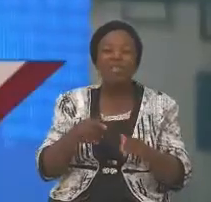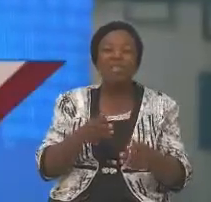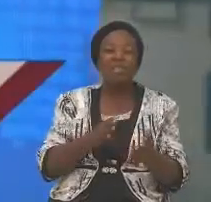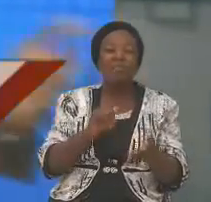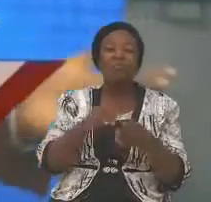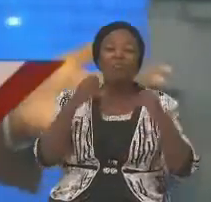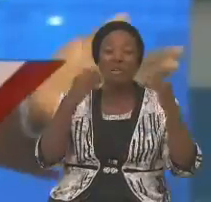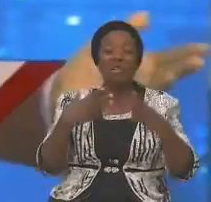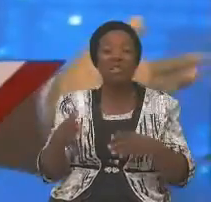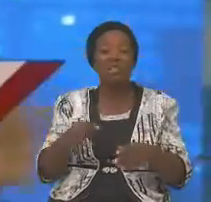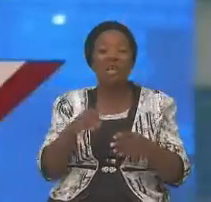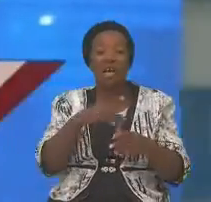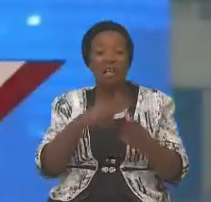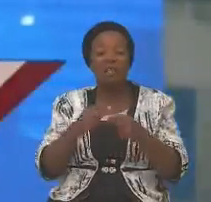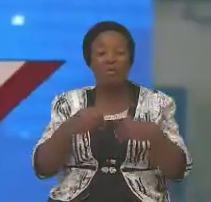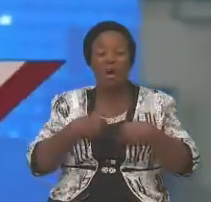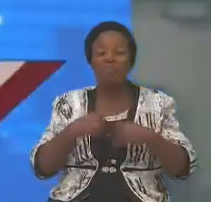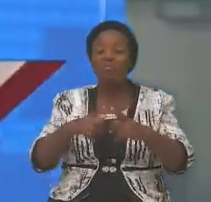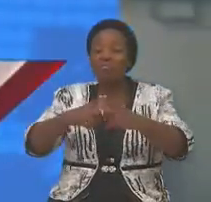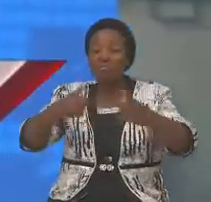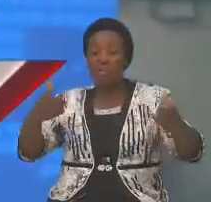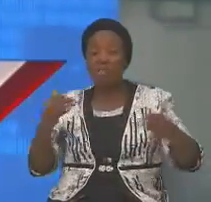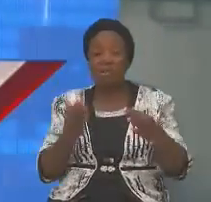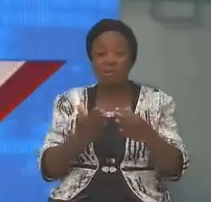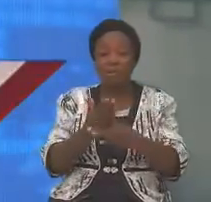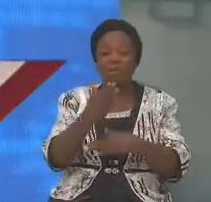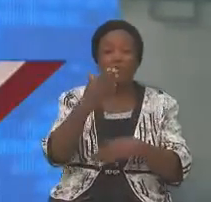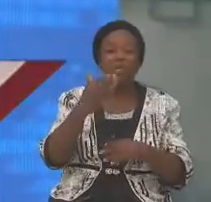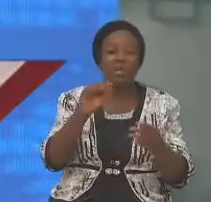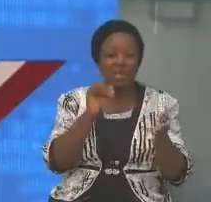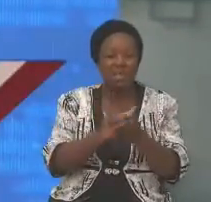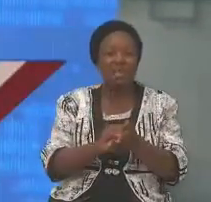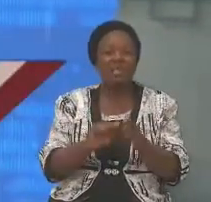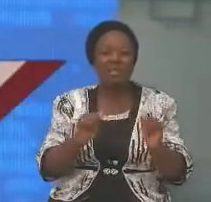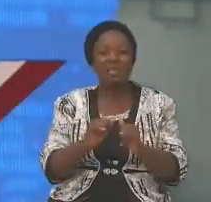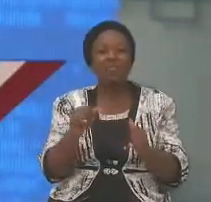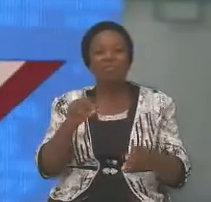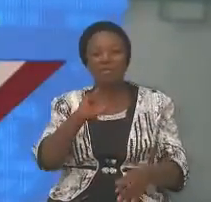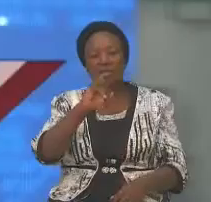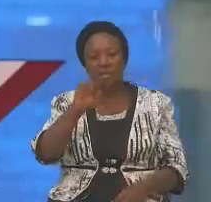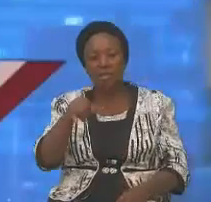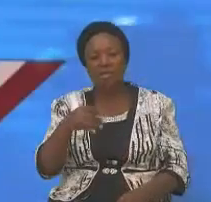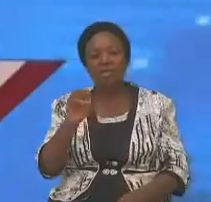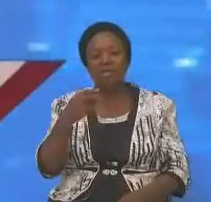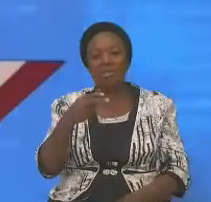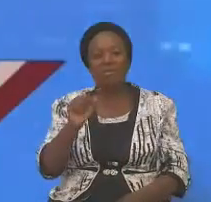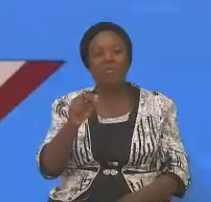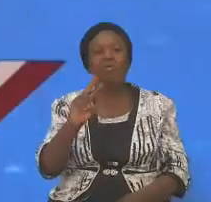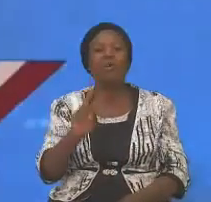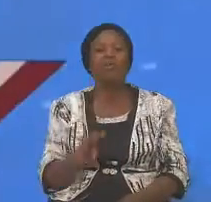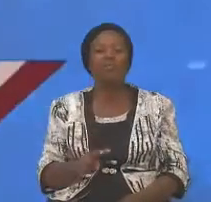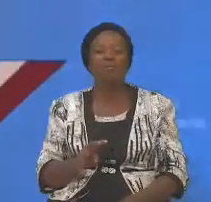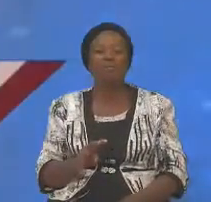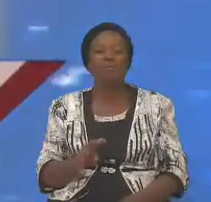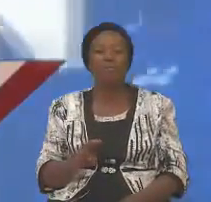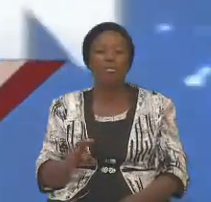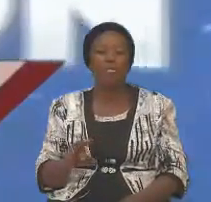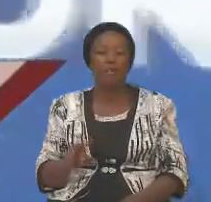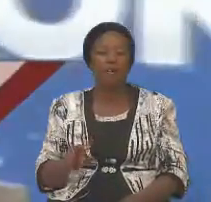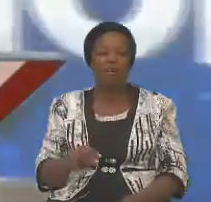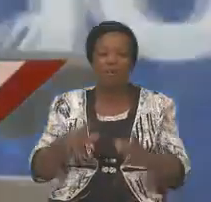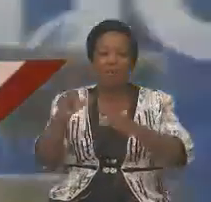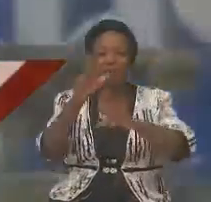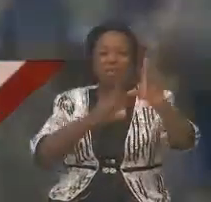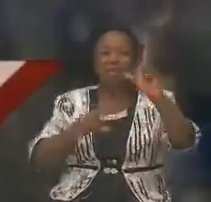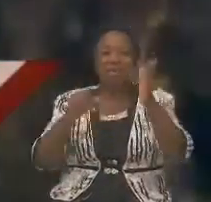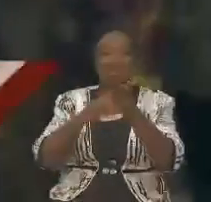The plenitude through Jehovah Raha. The Lord is my shepherd. Tell me,